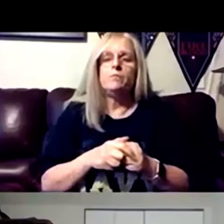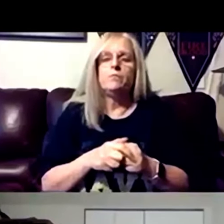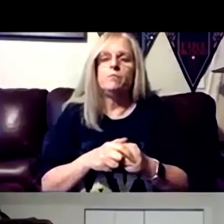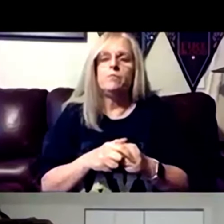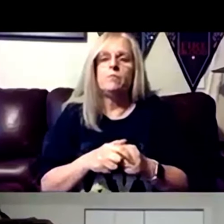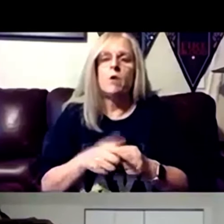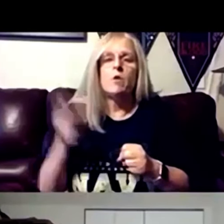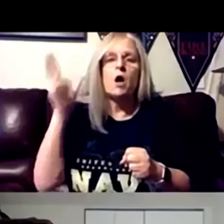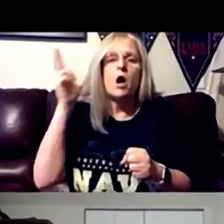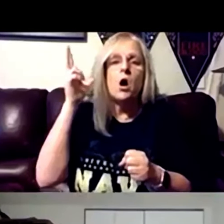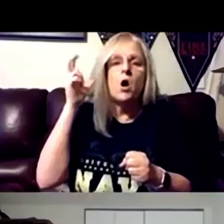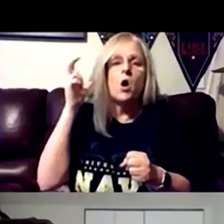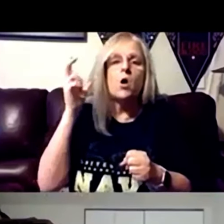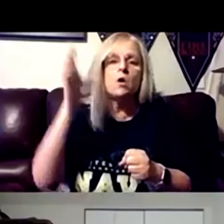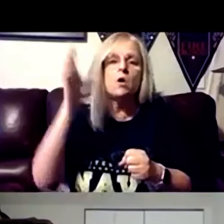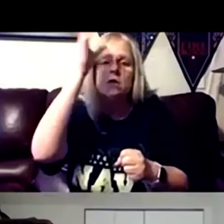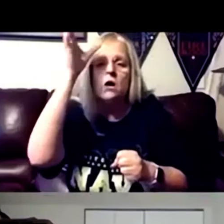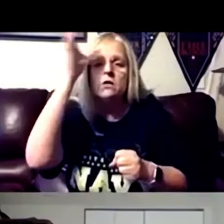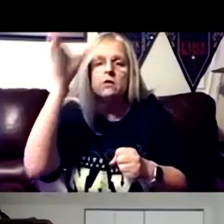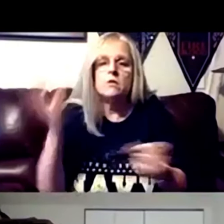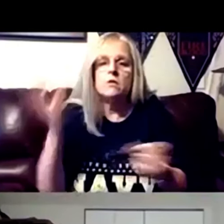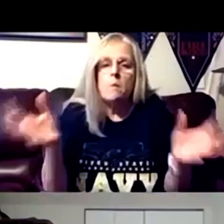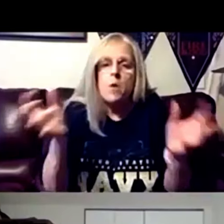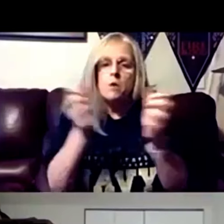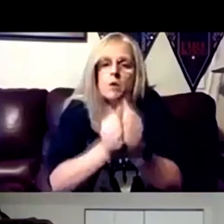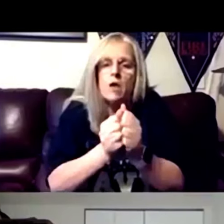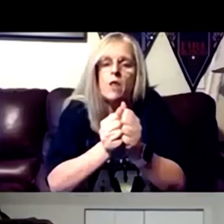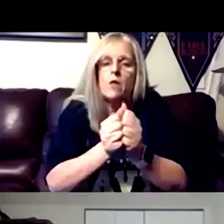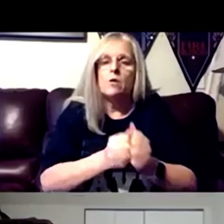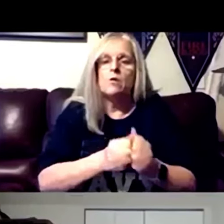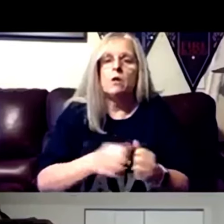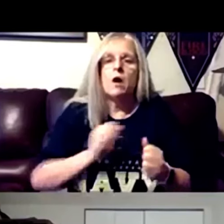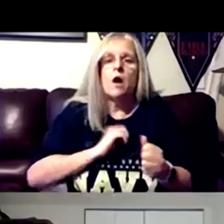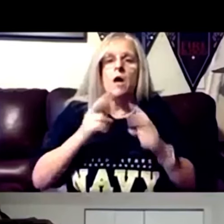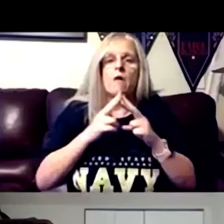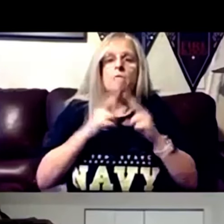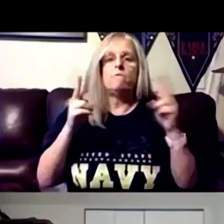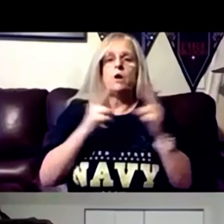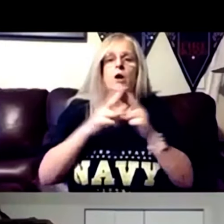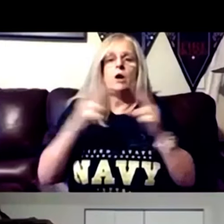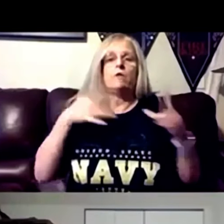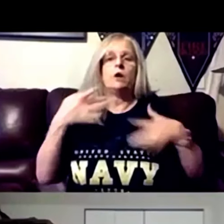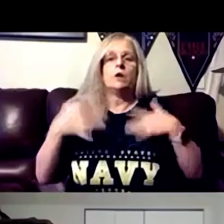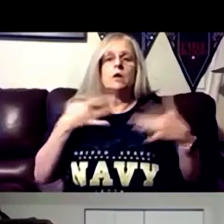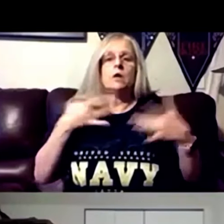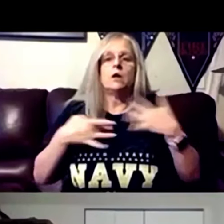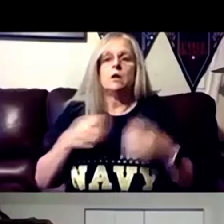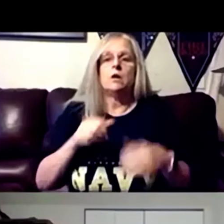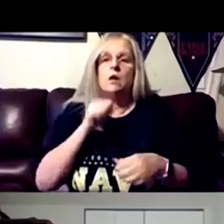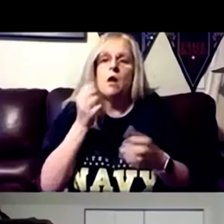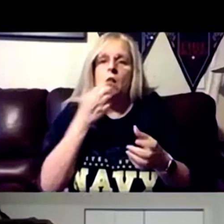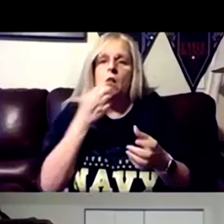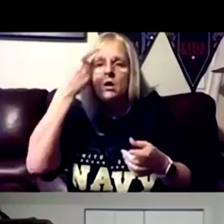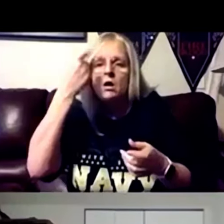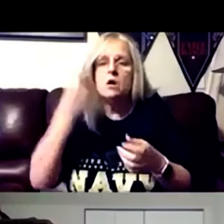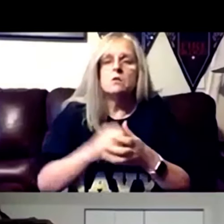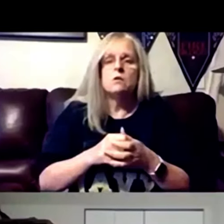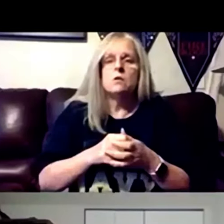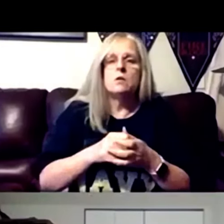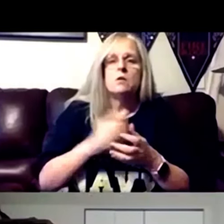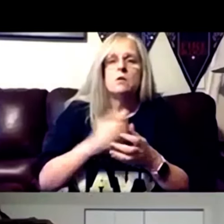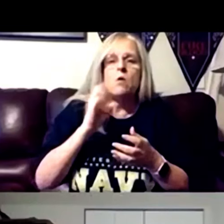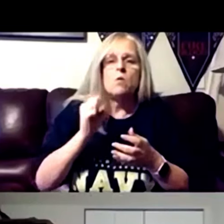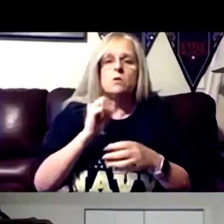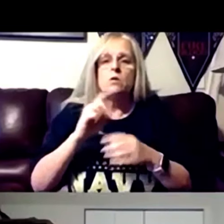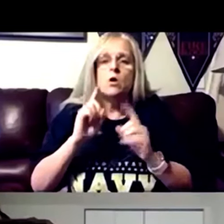heard these concepts and I put them together, I got very, very excited. Not because I was going to make